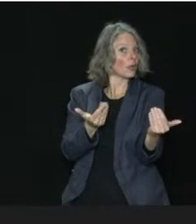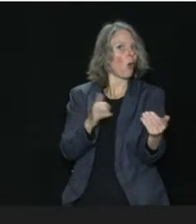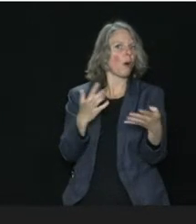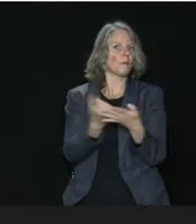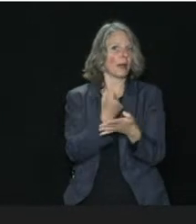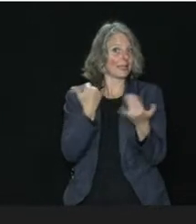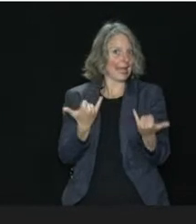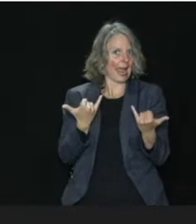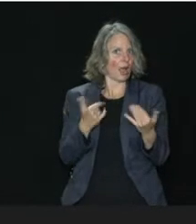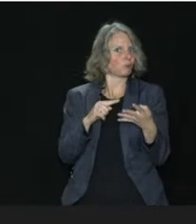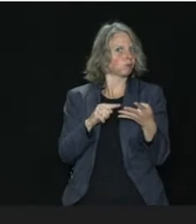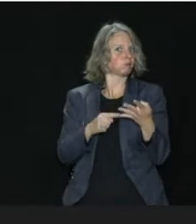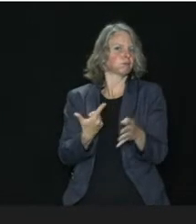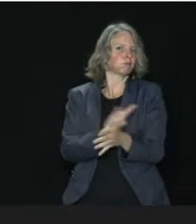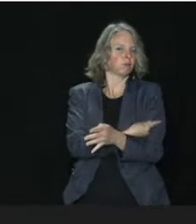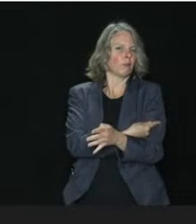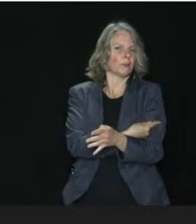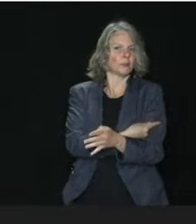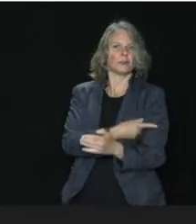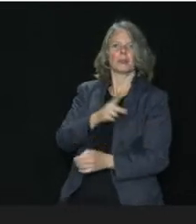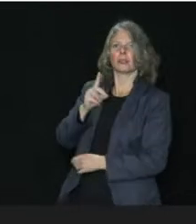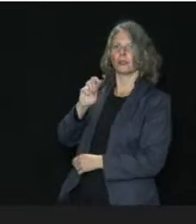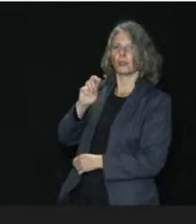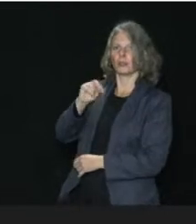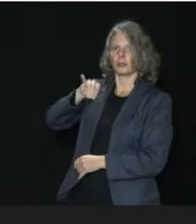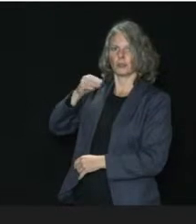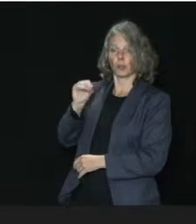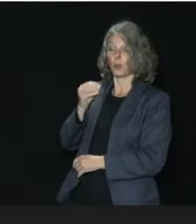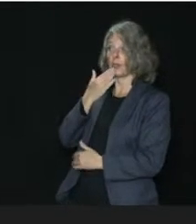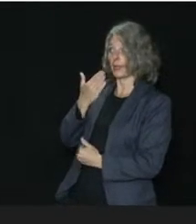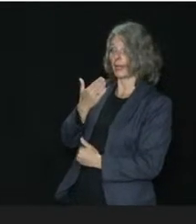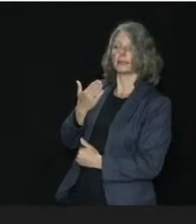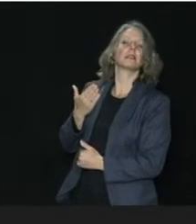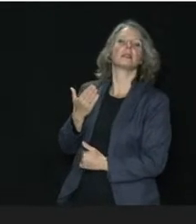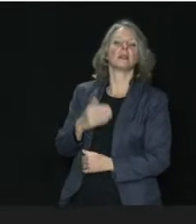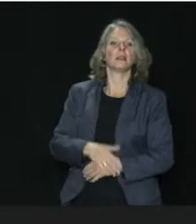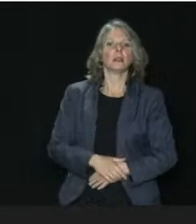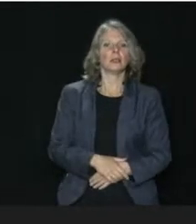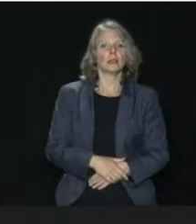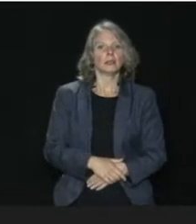Okay, merci pour la question. Thank you for the question. It's Dr. Njoo.